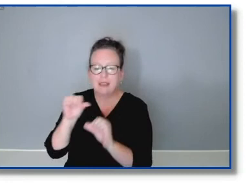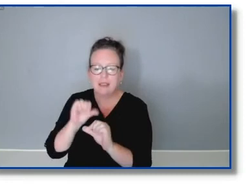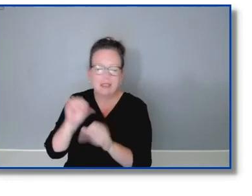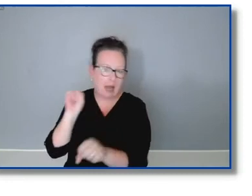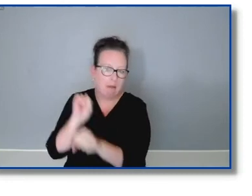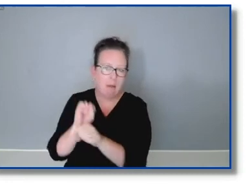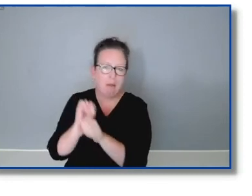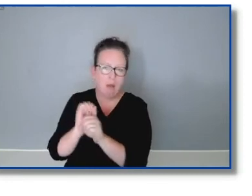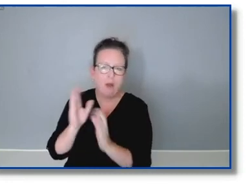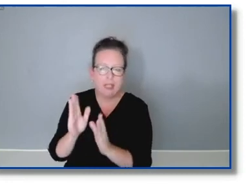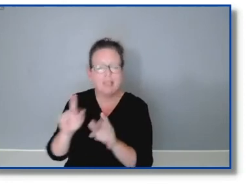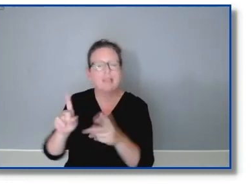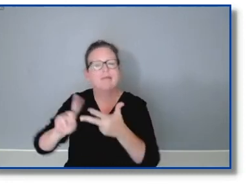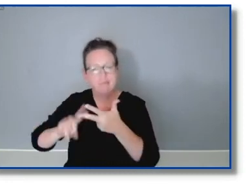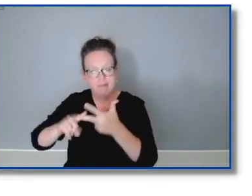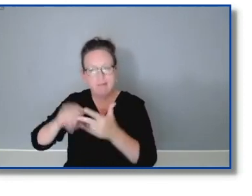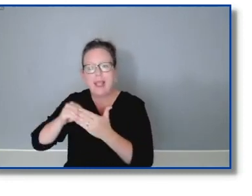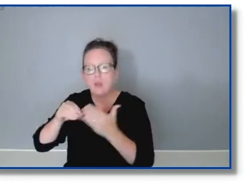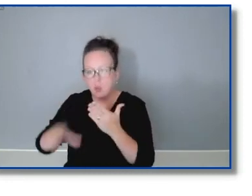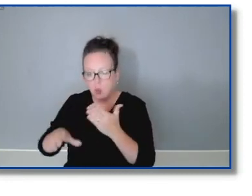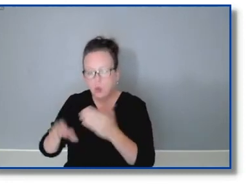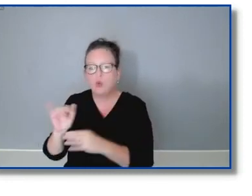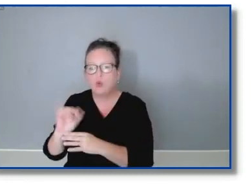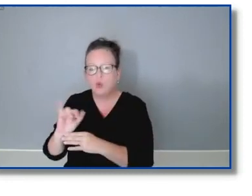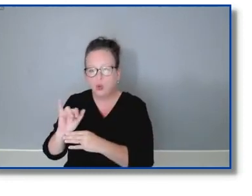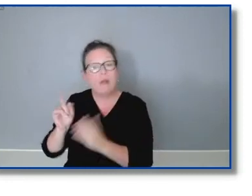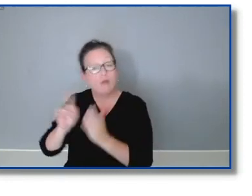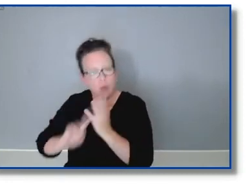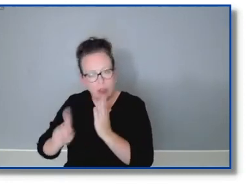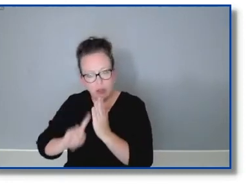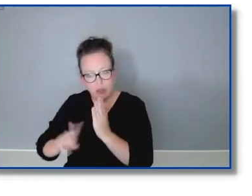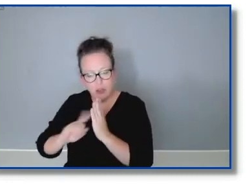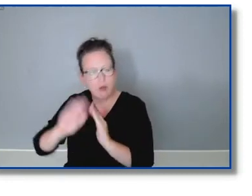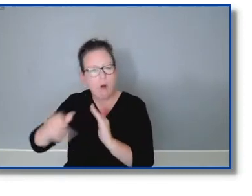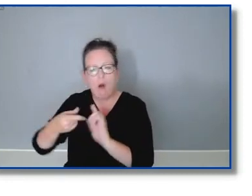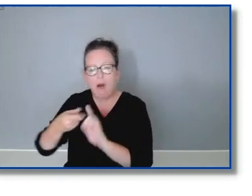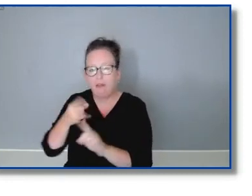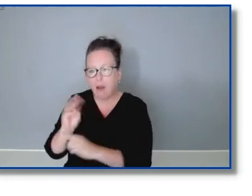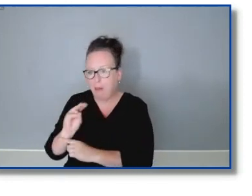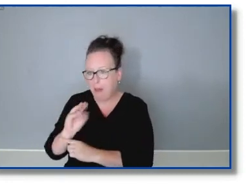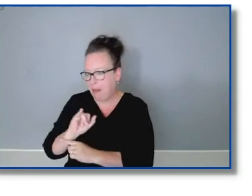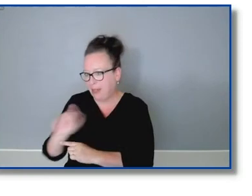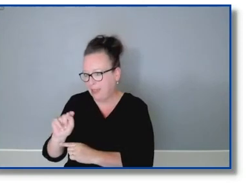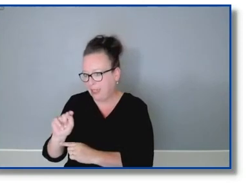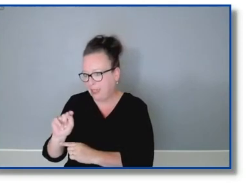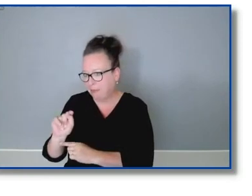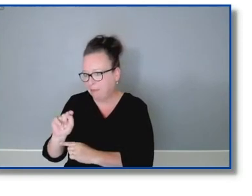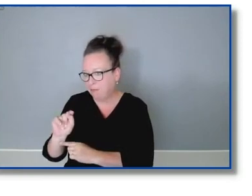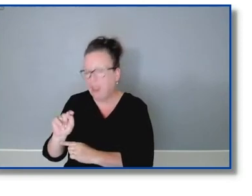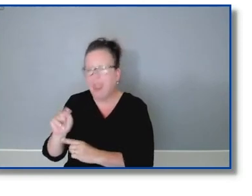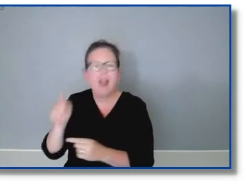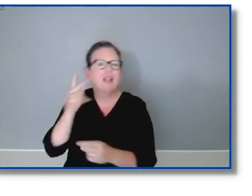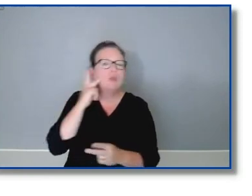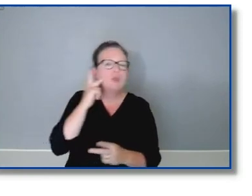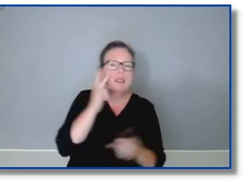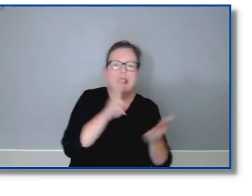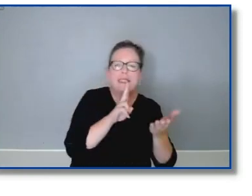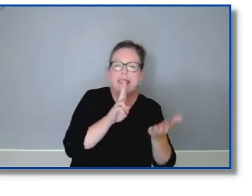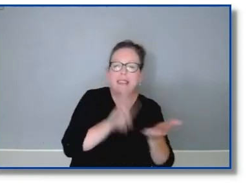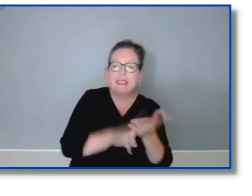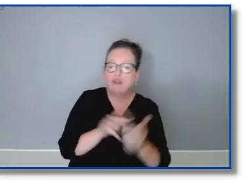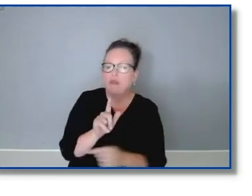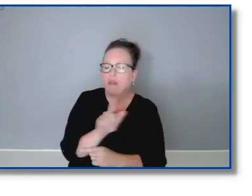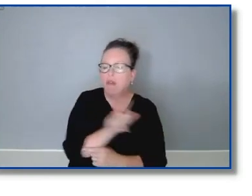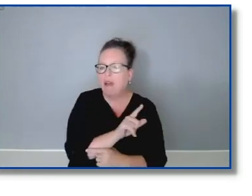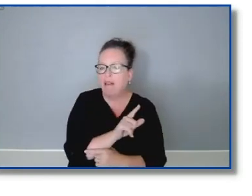employees and students and researchers of MIT. And the signature on the left is based